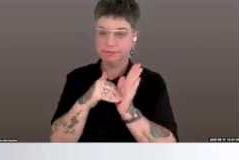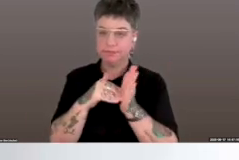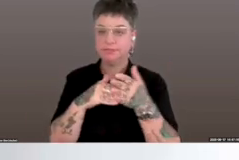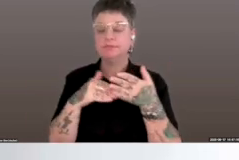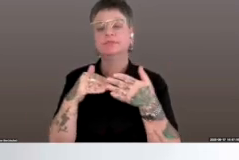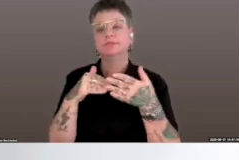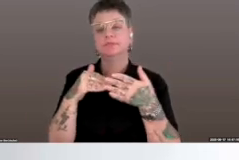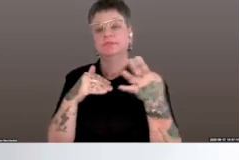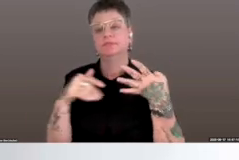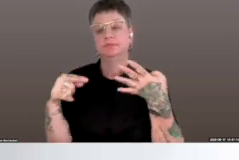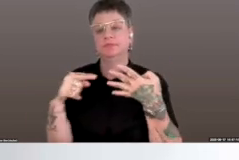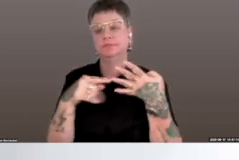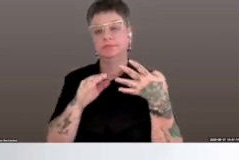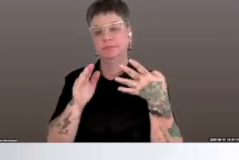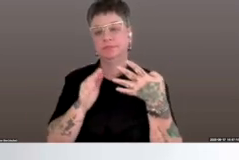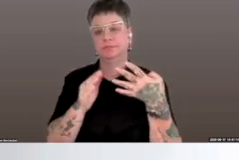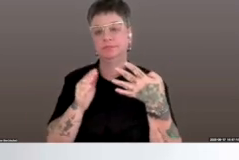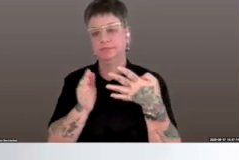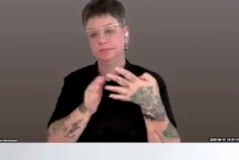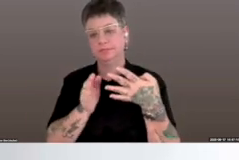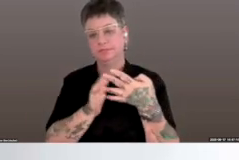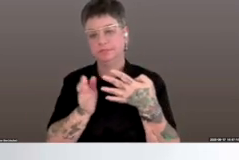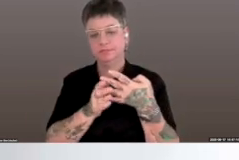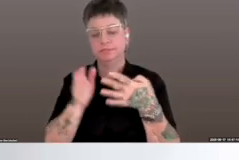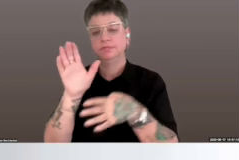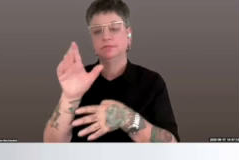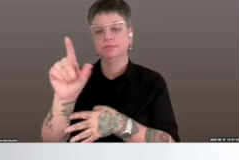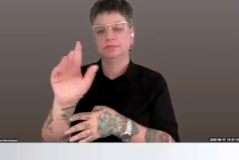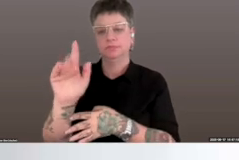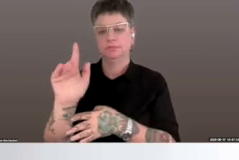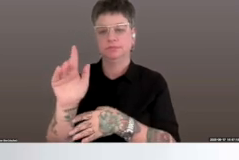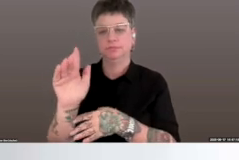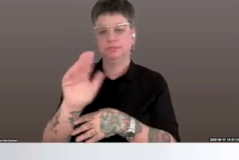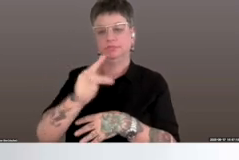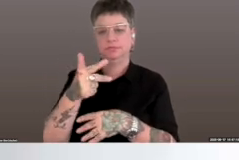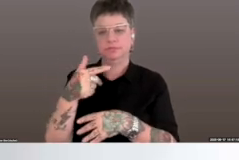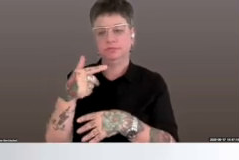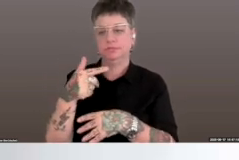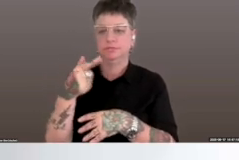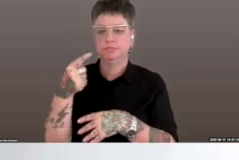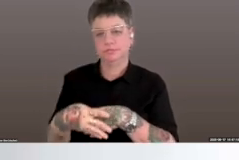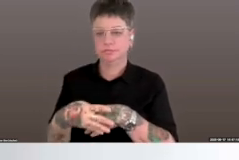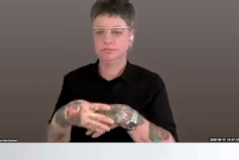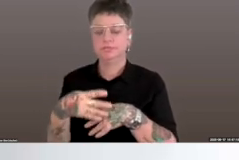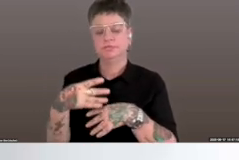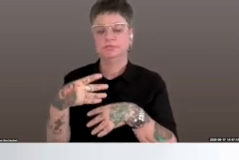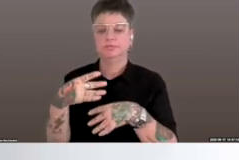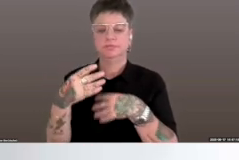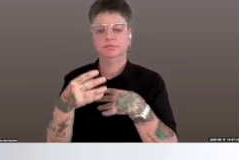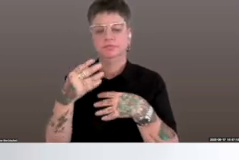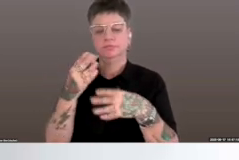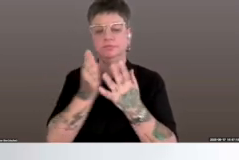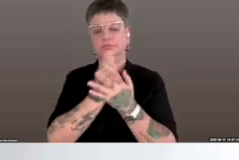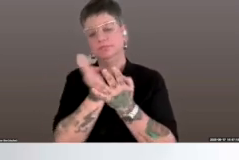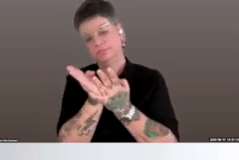of 2025 using limited funds that became available from canceled or unredeemed vouchers. To date,